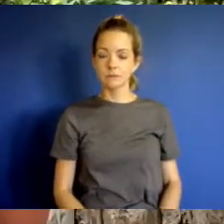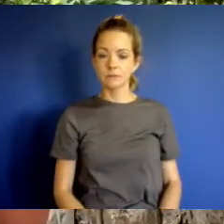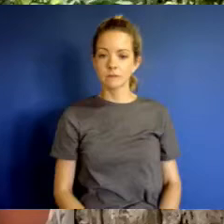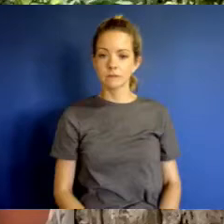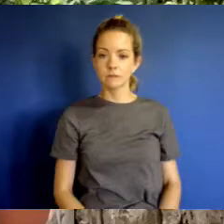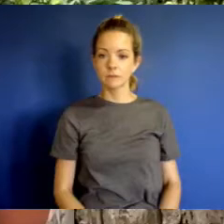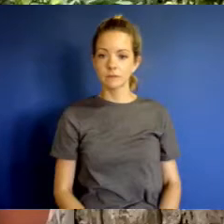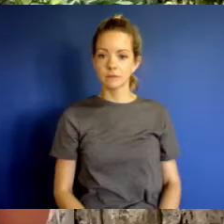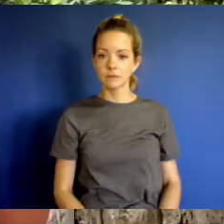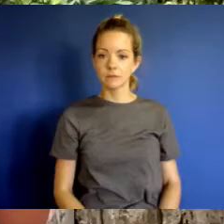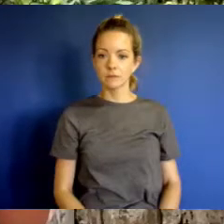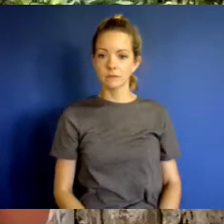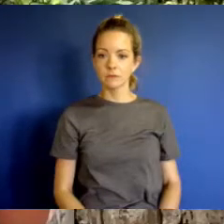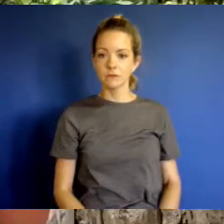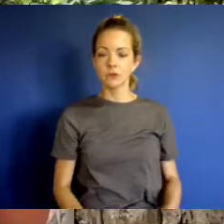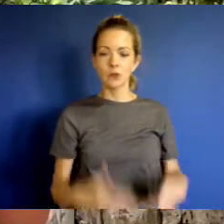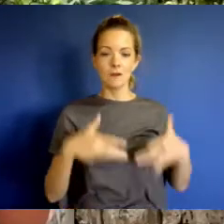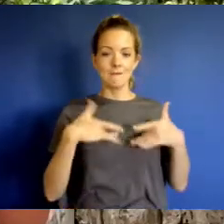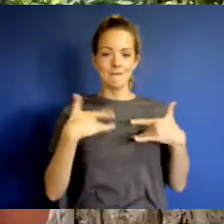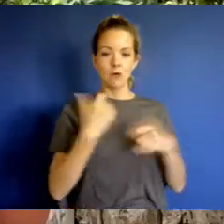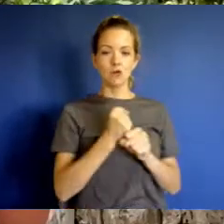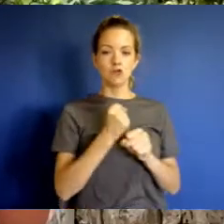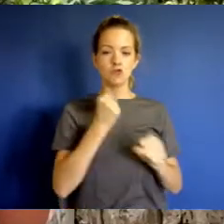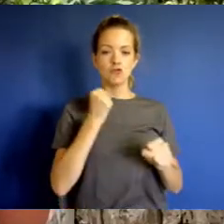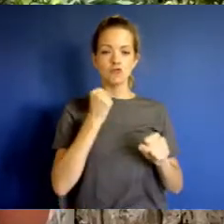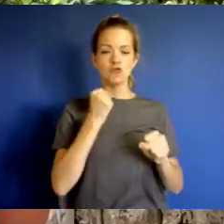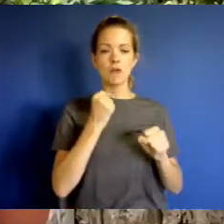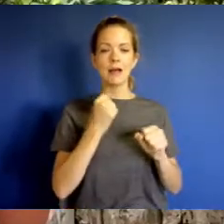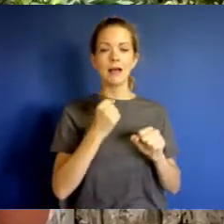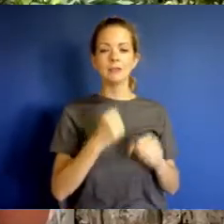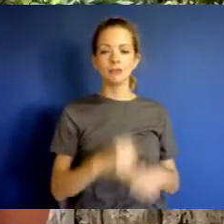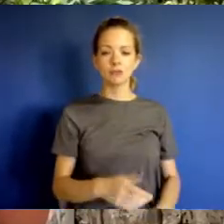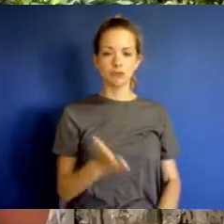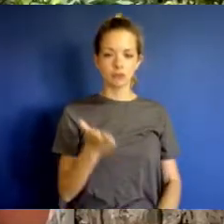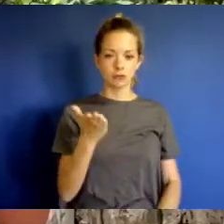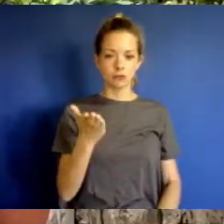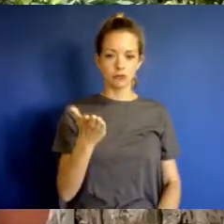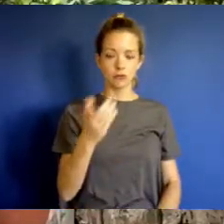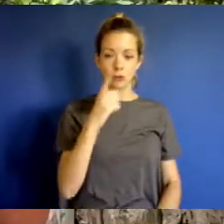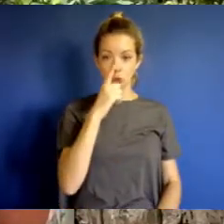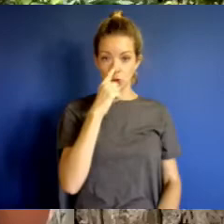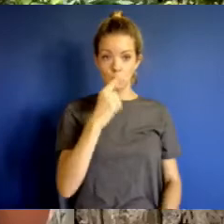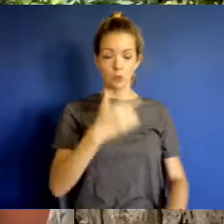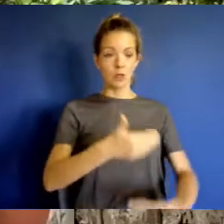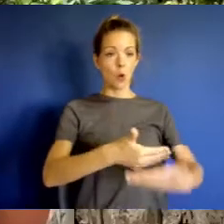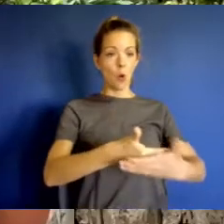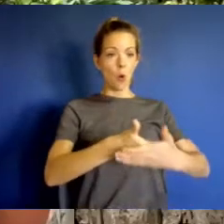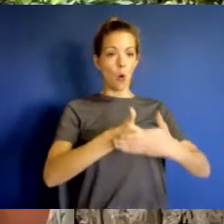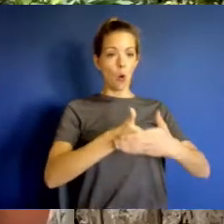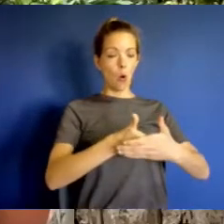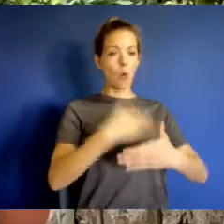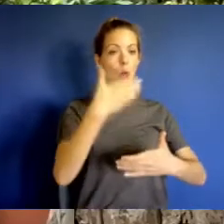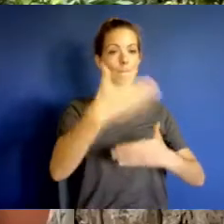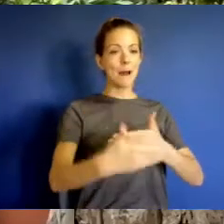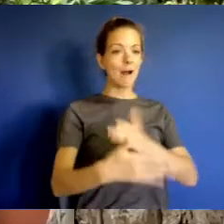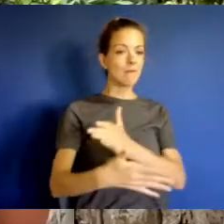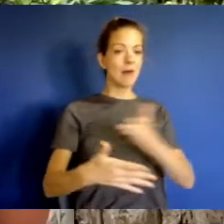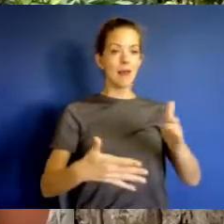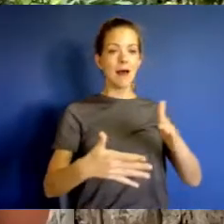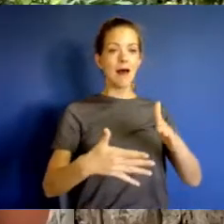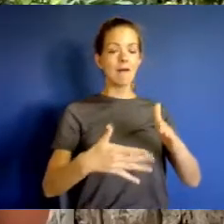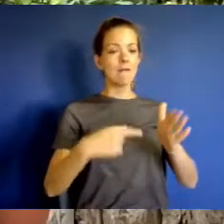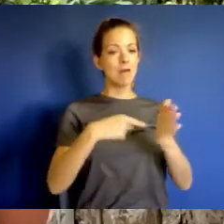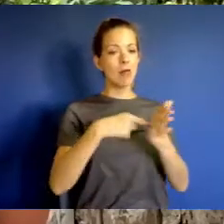got a stretch here. You can even reach round, take hold at the back of the left thigh if you want